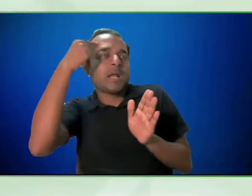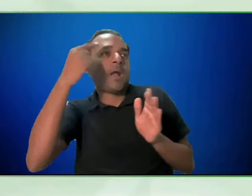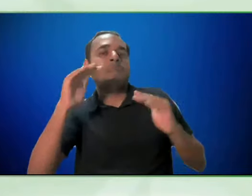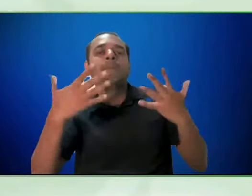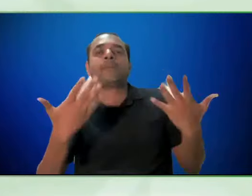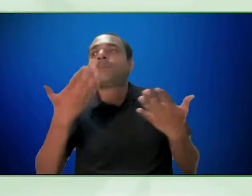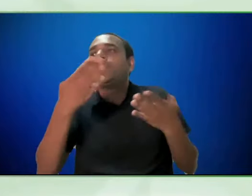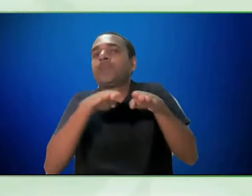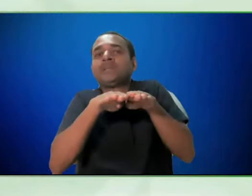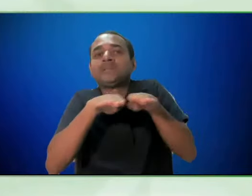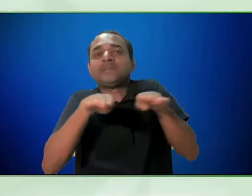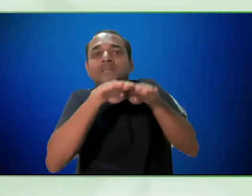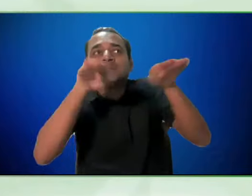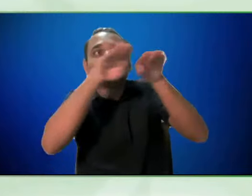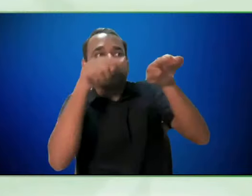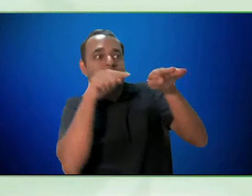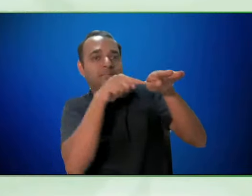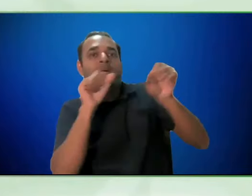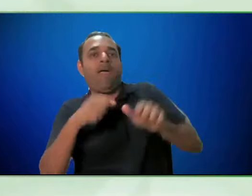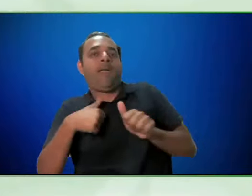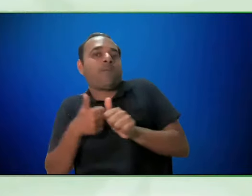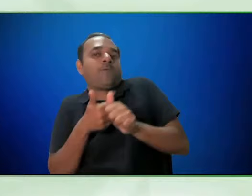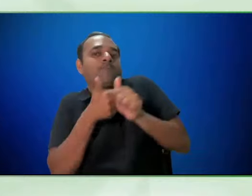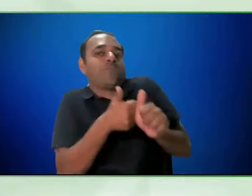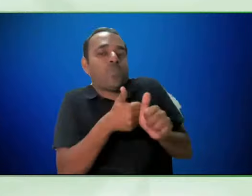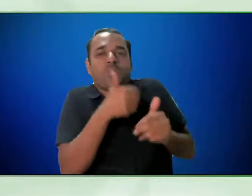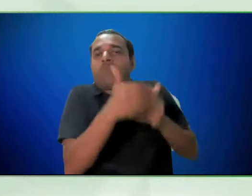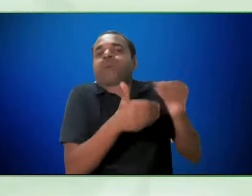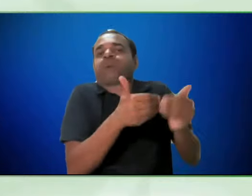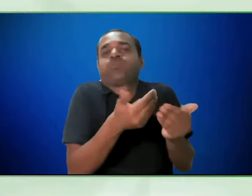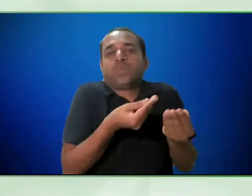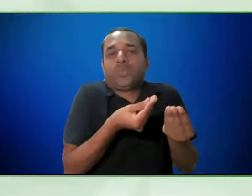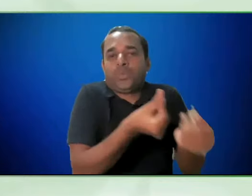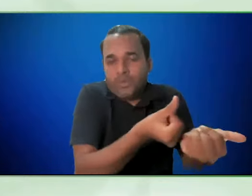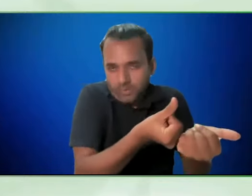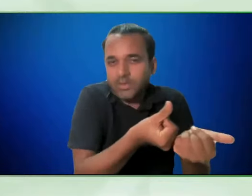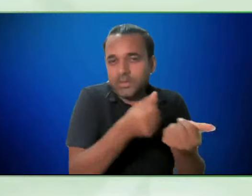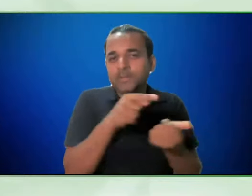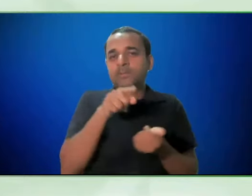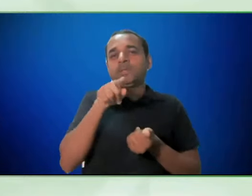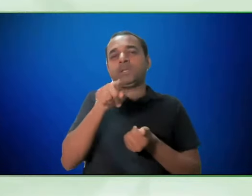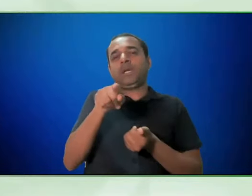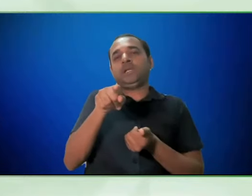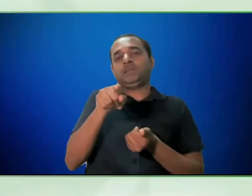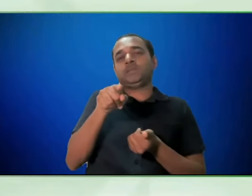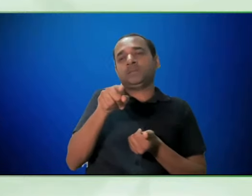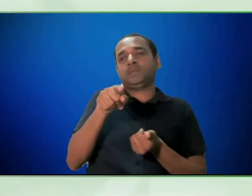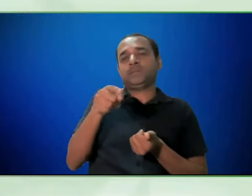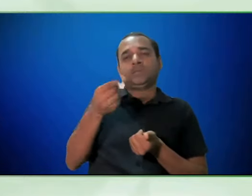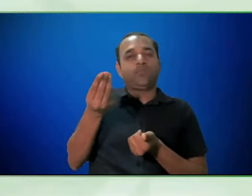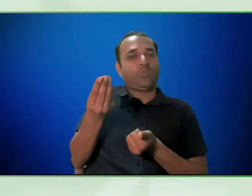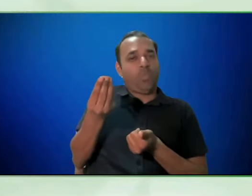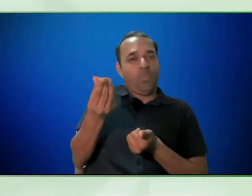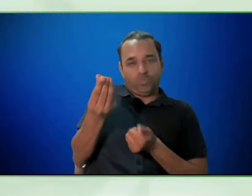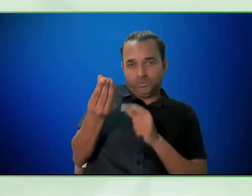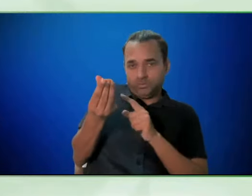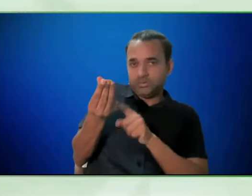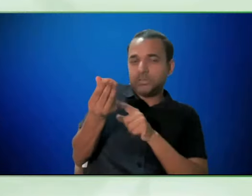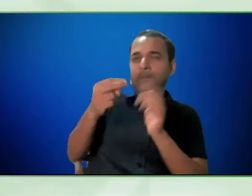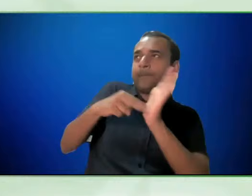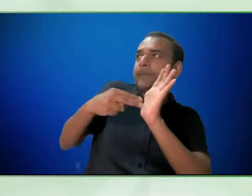accessibility, but also a cost, for instance, like inaccessibility has a cost.